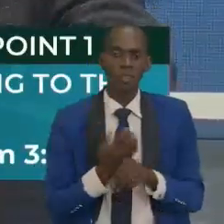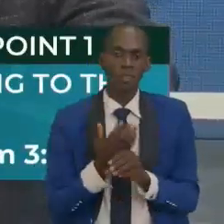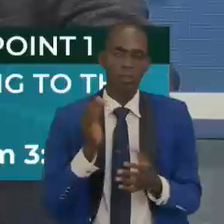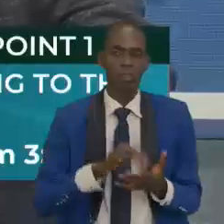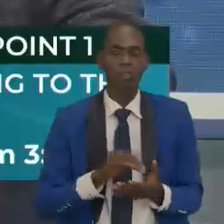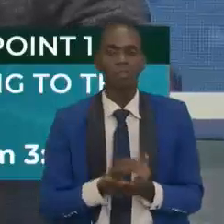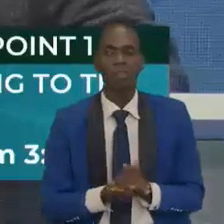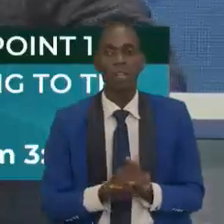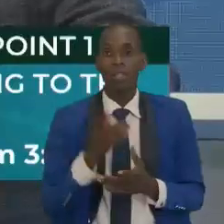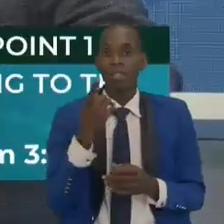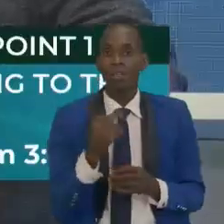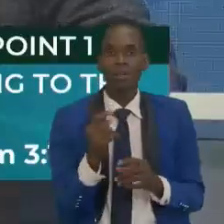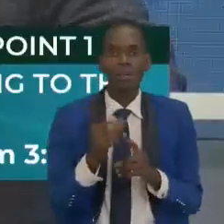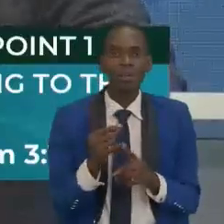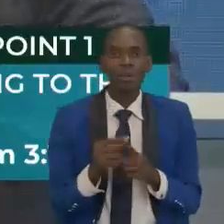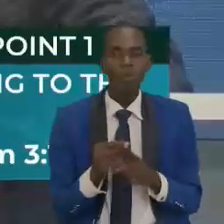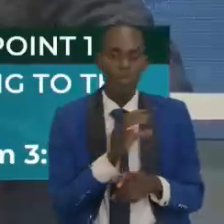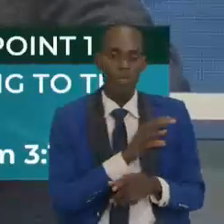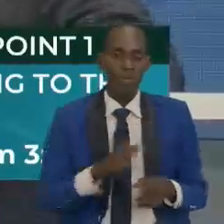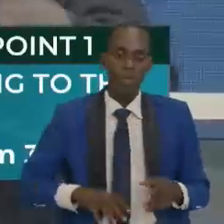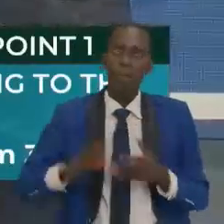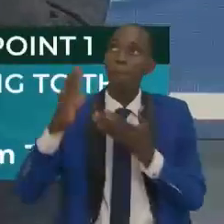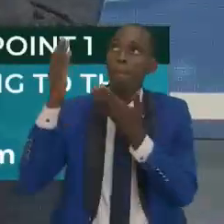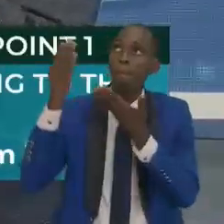The word Christ brought from heaven